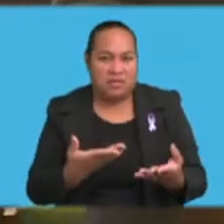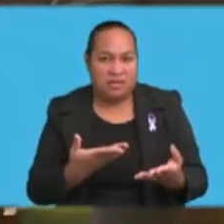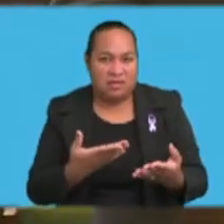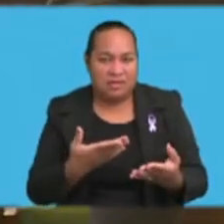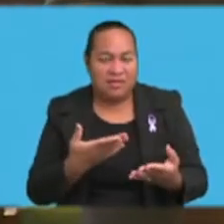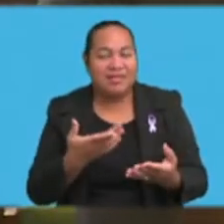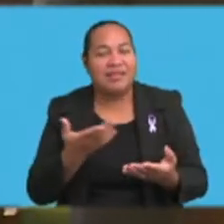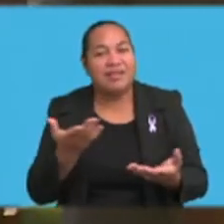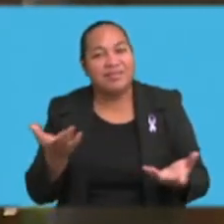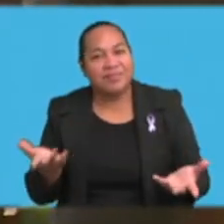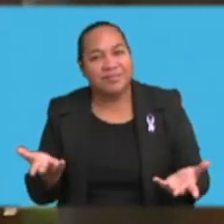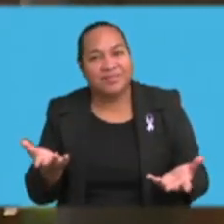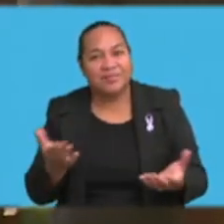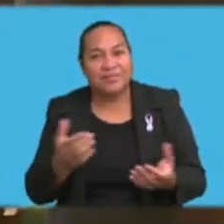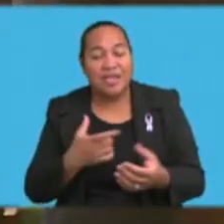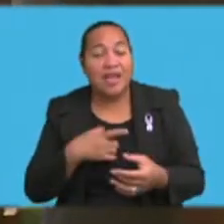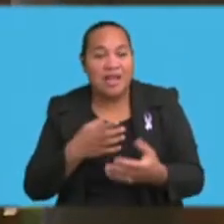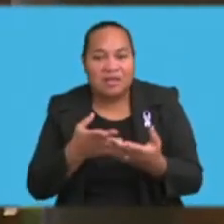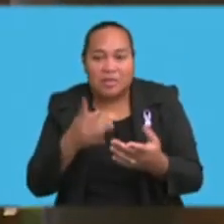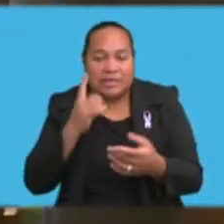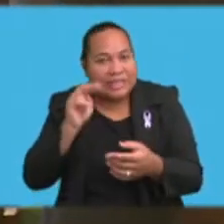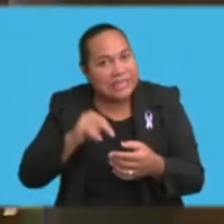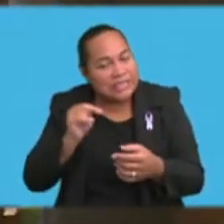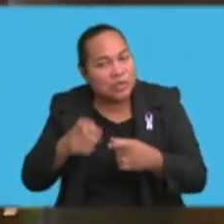get in control of.